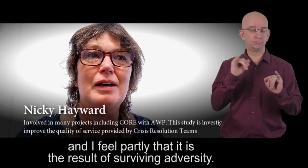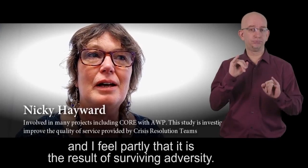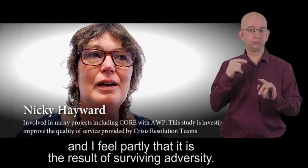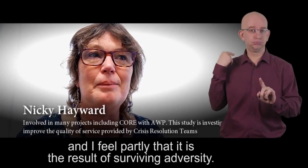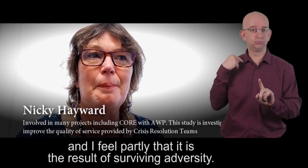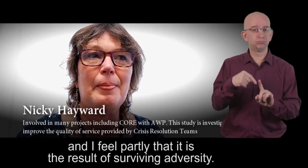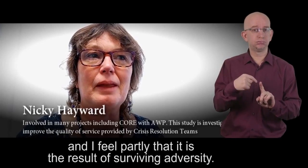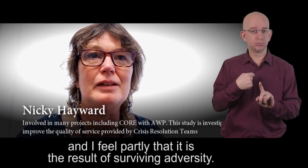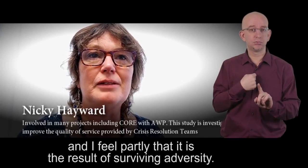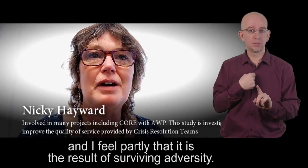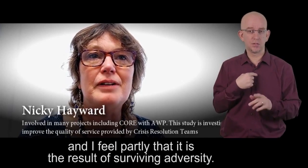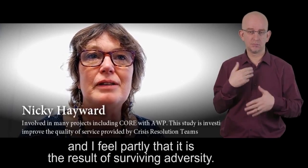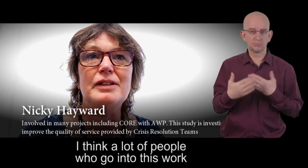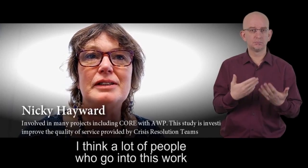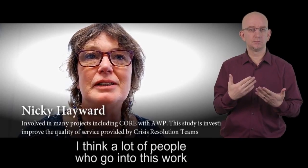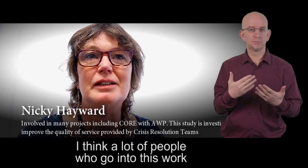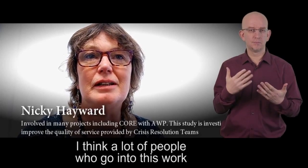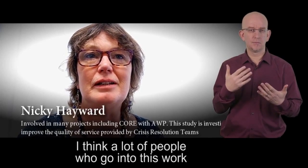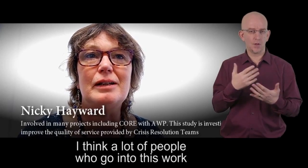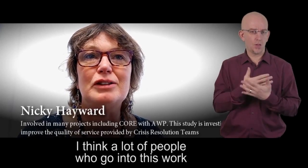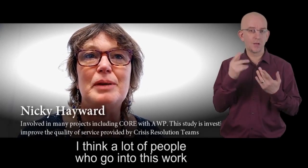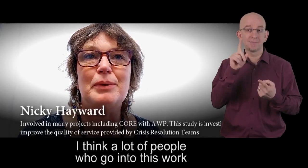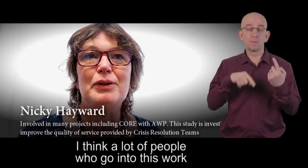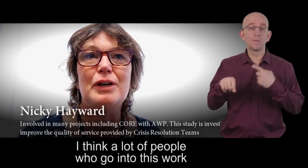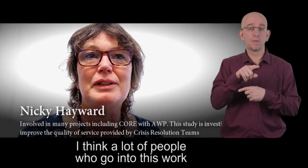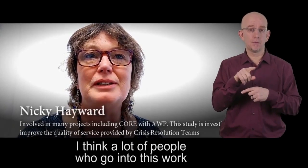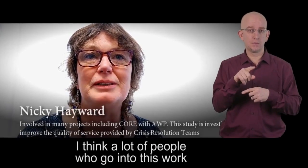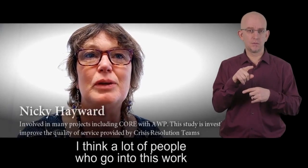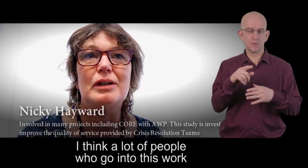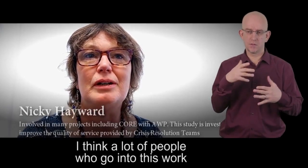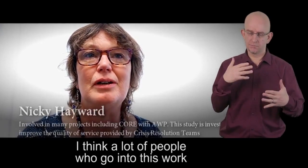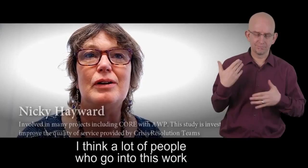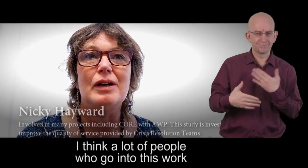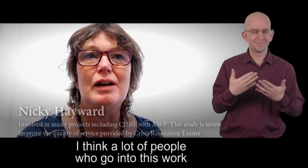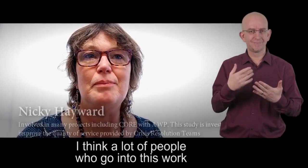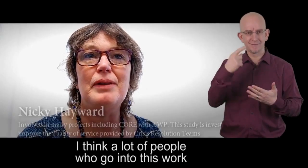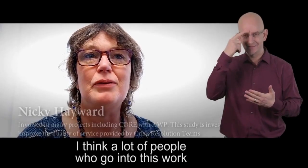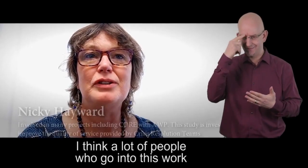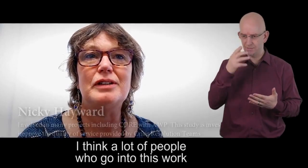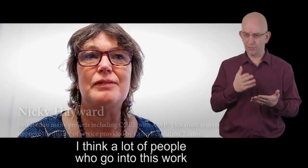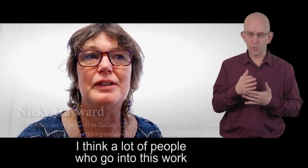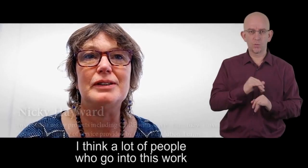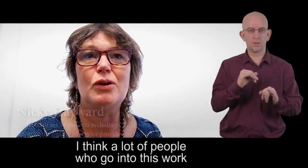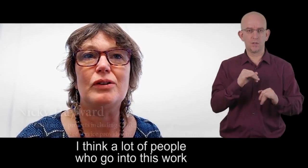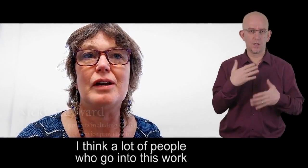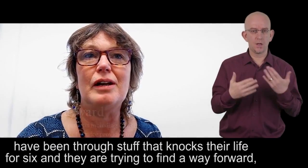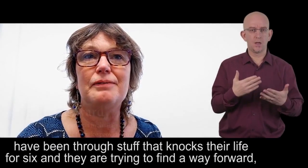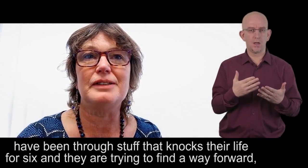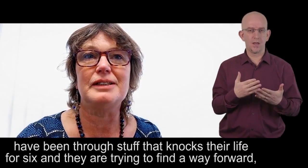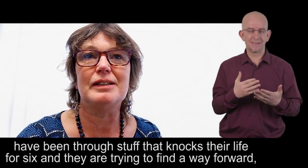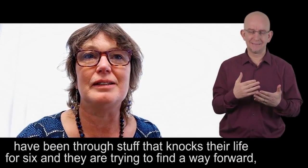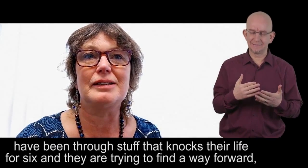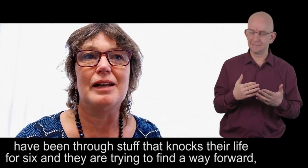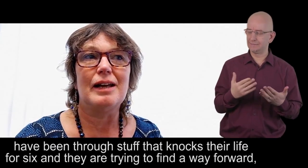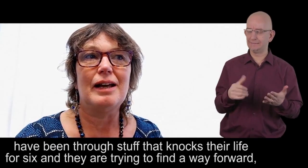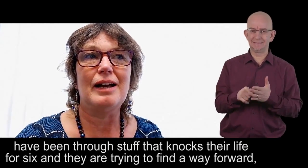of surviving adversity. I think a lot of people who go into this work you know have been through stuff that's not their life